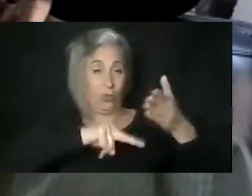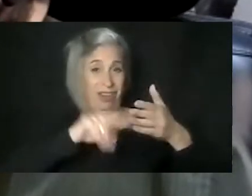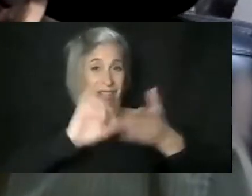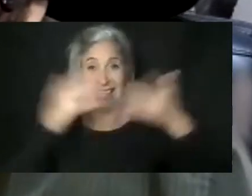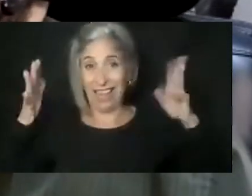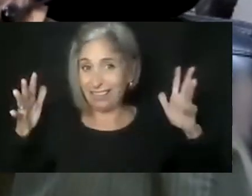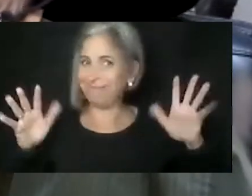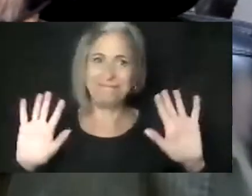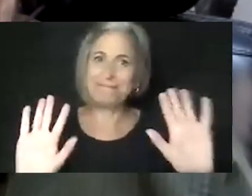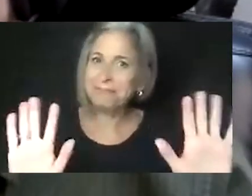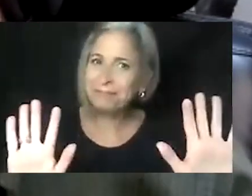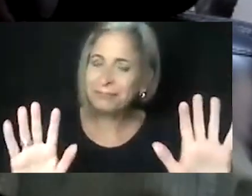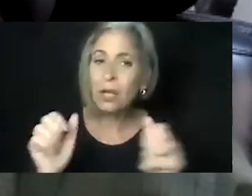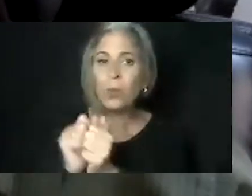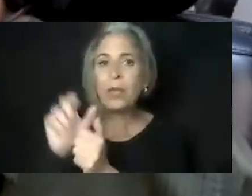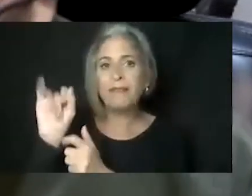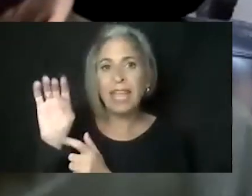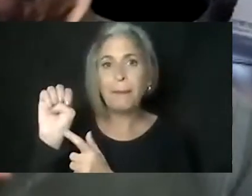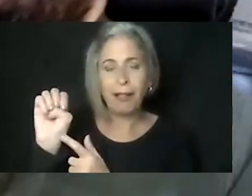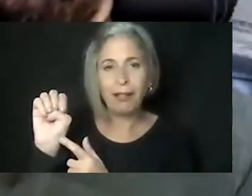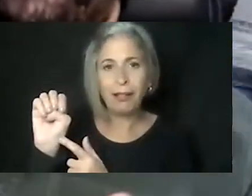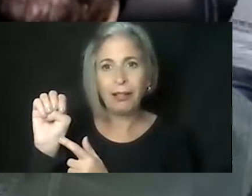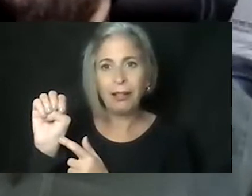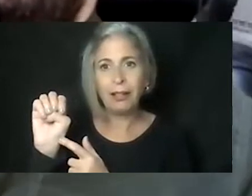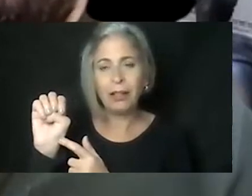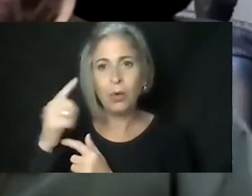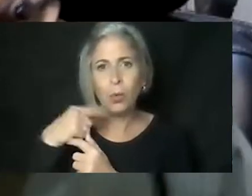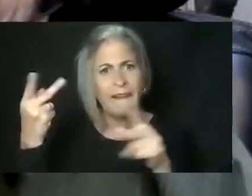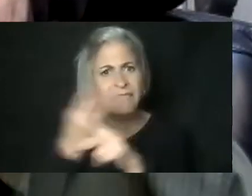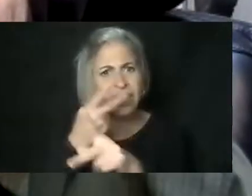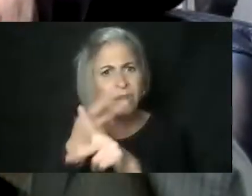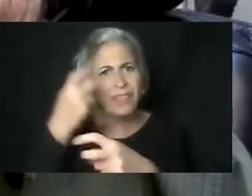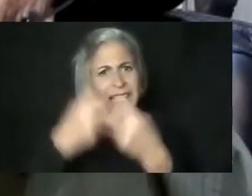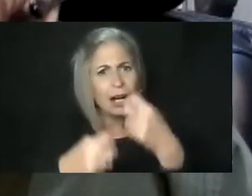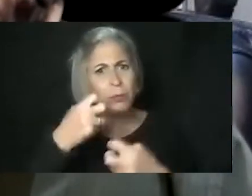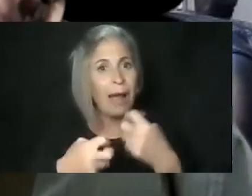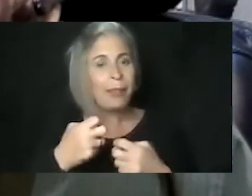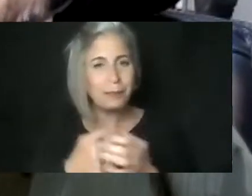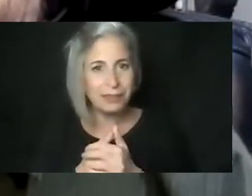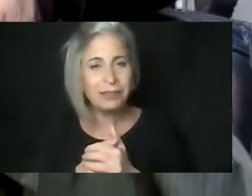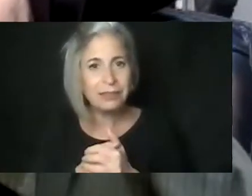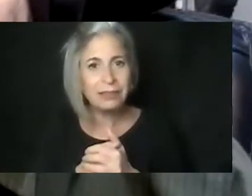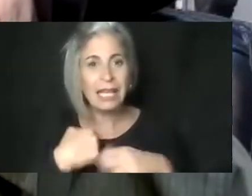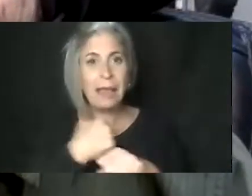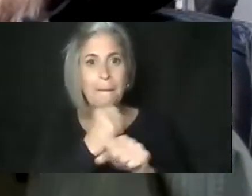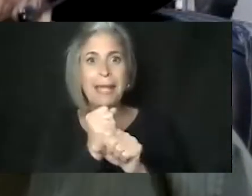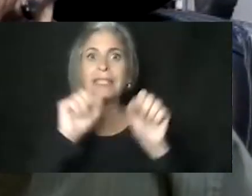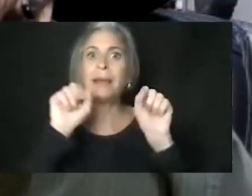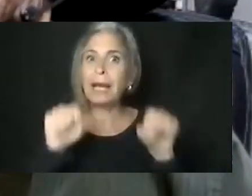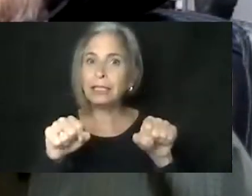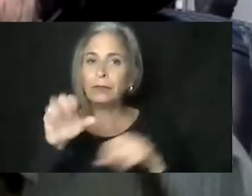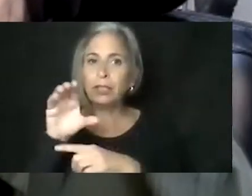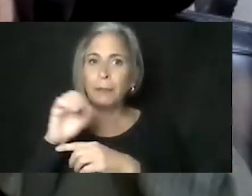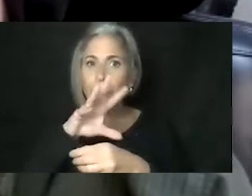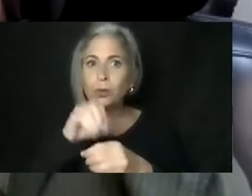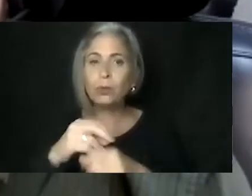Whereas with Fable, because we are figuring out these hard problems, it makes it possible for companies to include